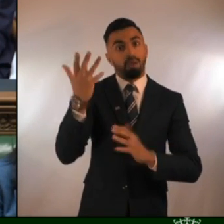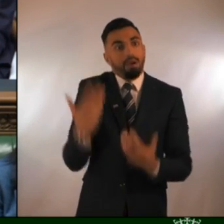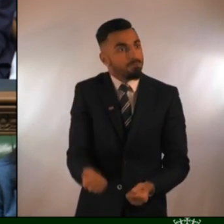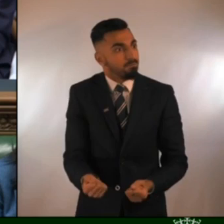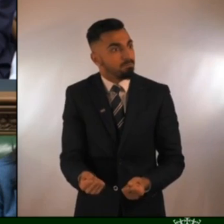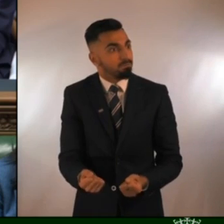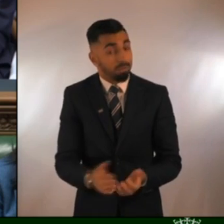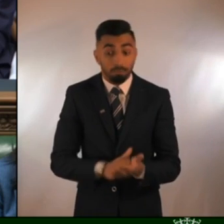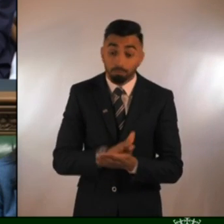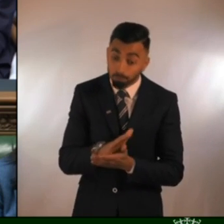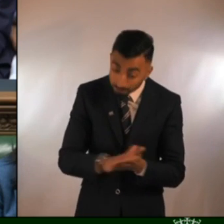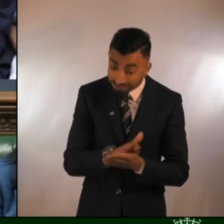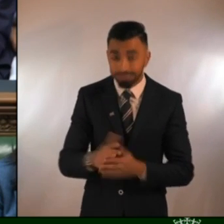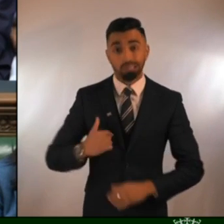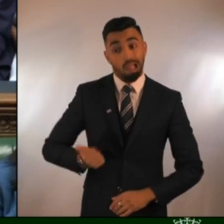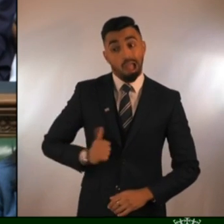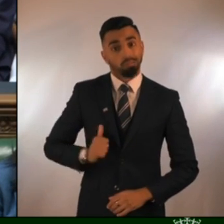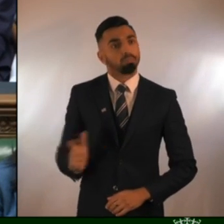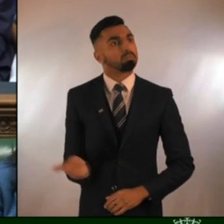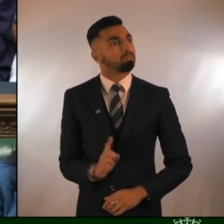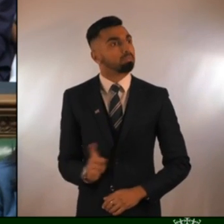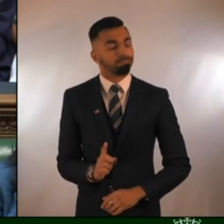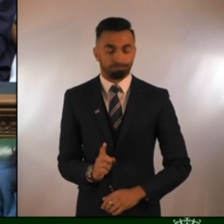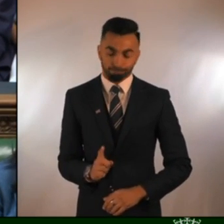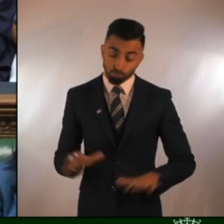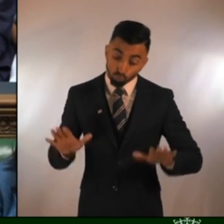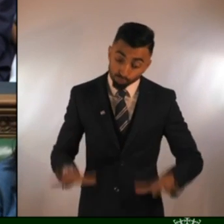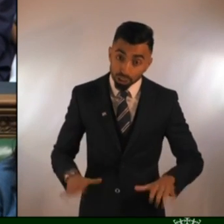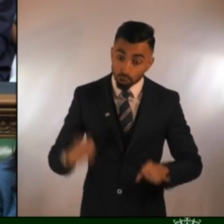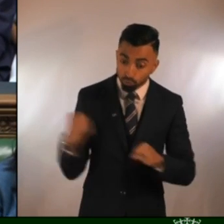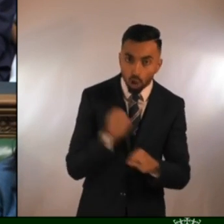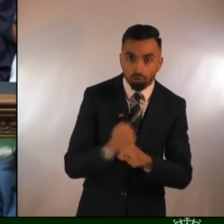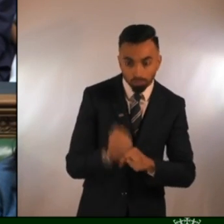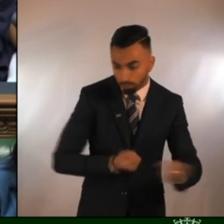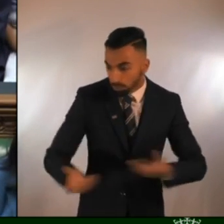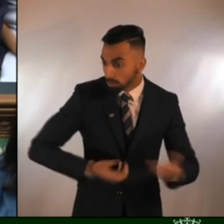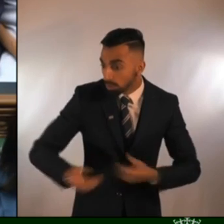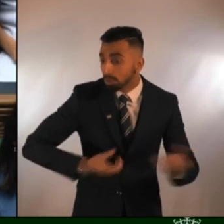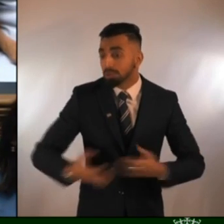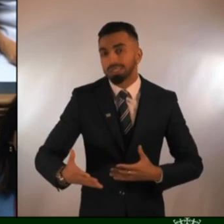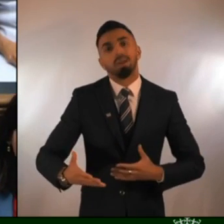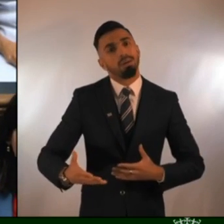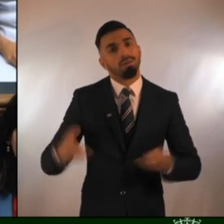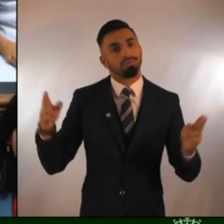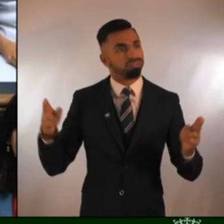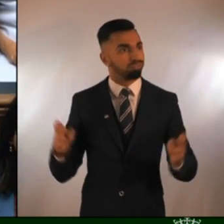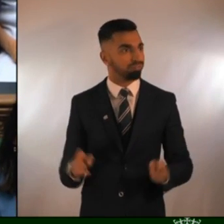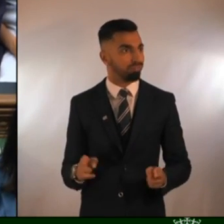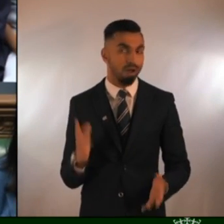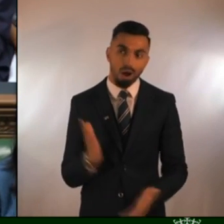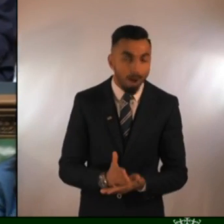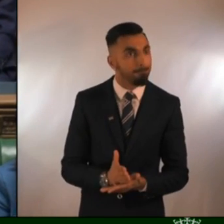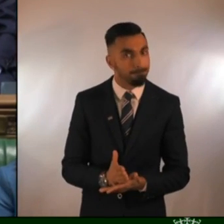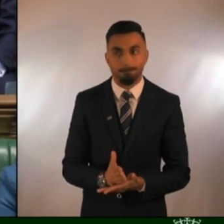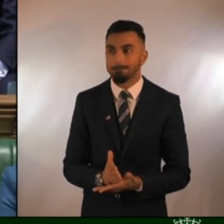will mean that for a period, our productive capacity will shrink. There will also be an impact on the